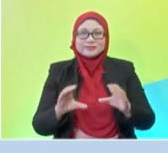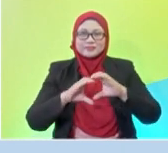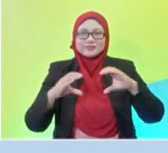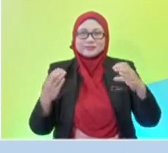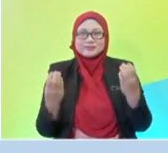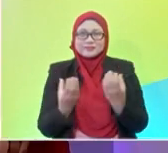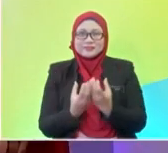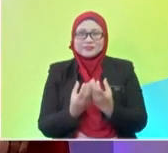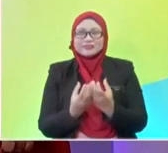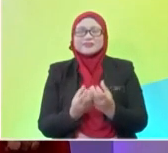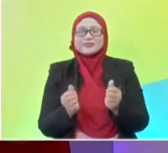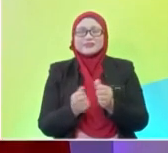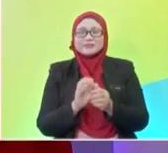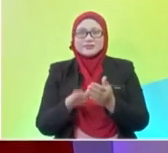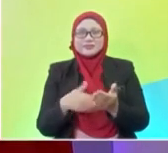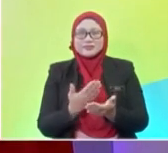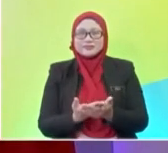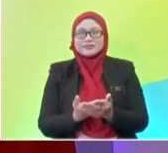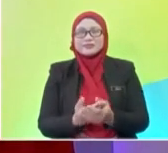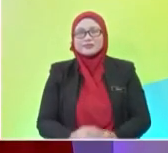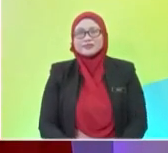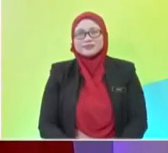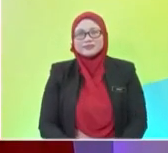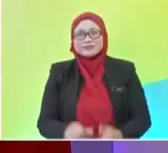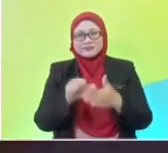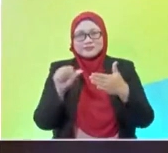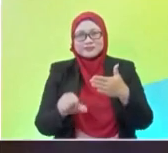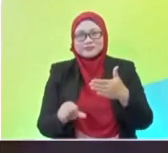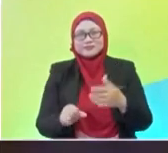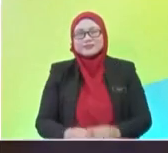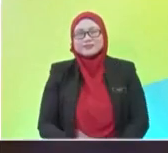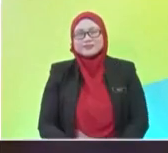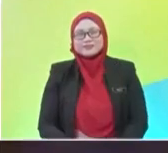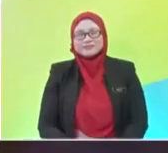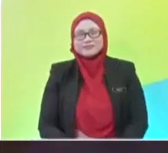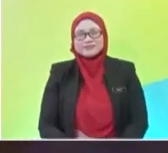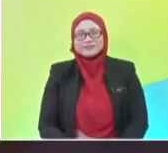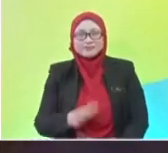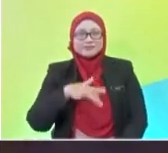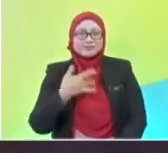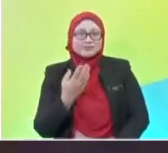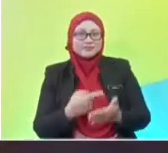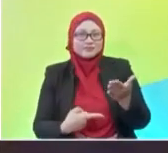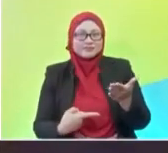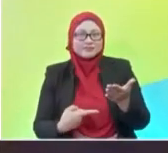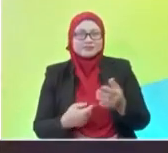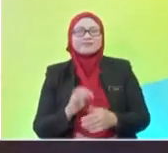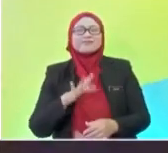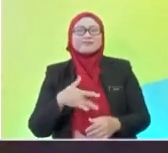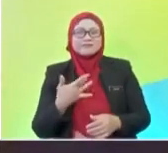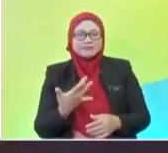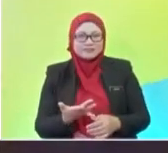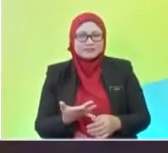The end. The end. Wow. How do you find the story? I think that was such an interesting